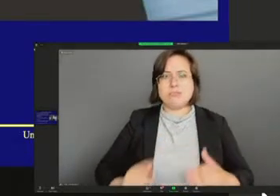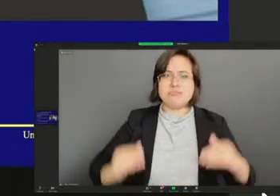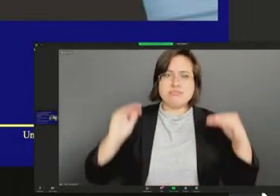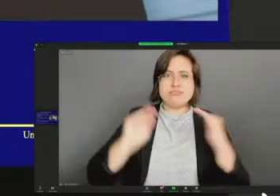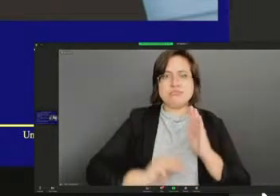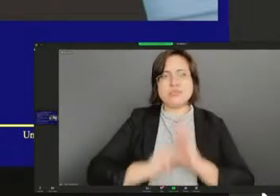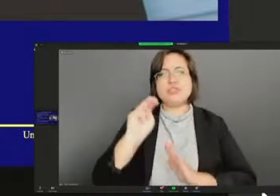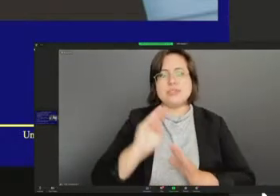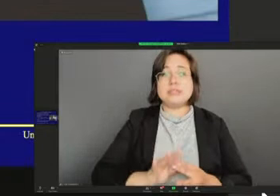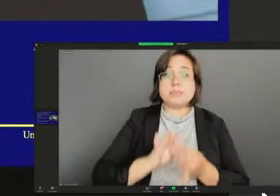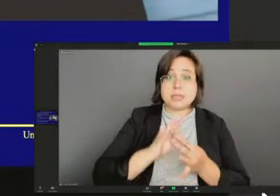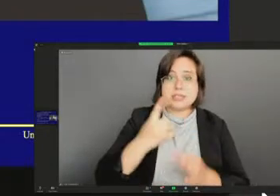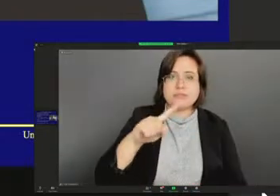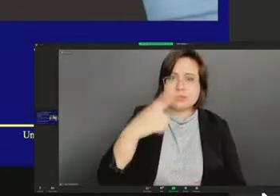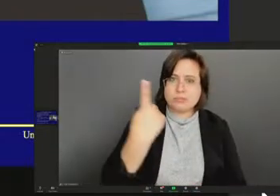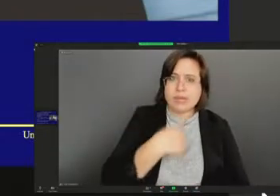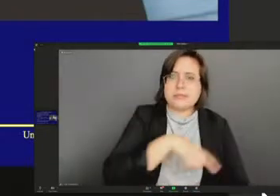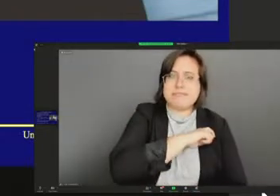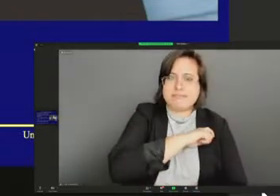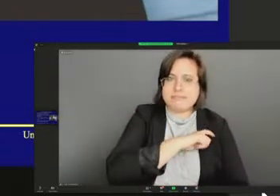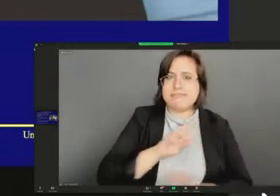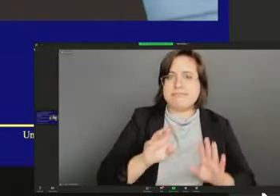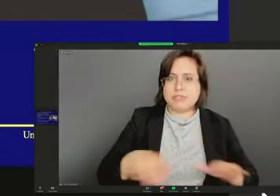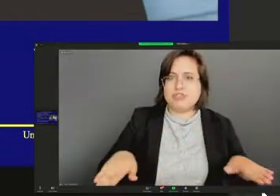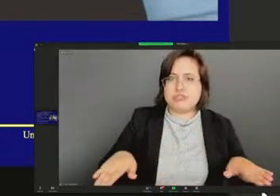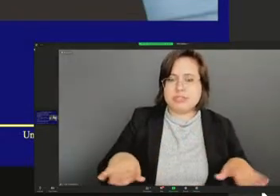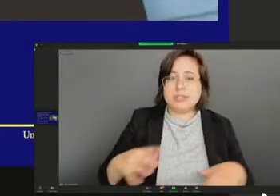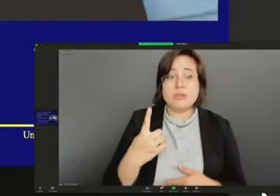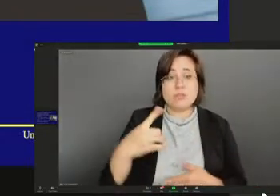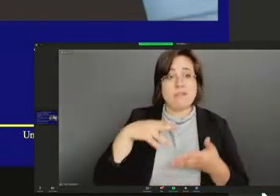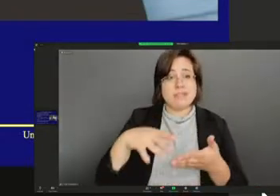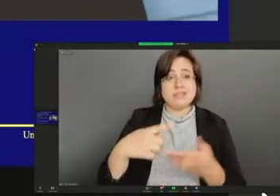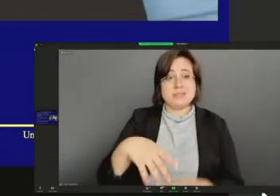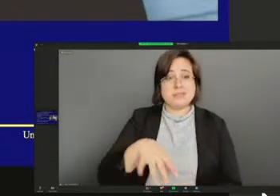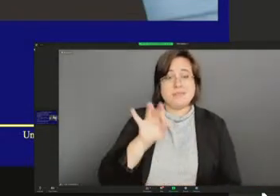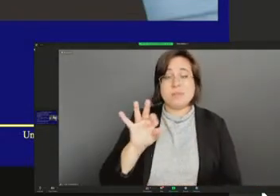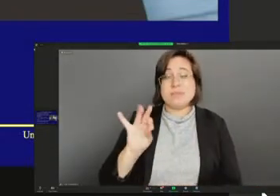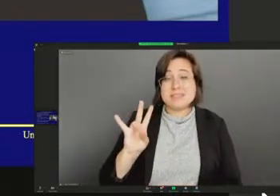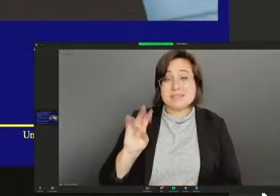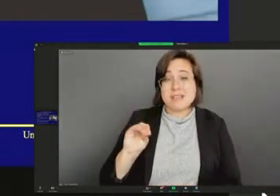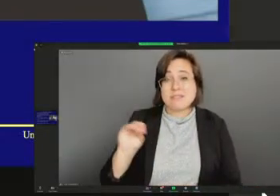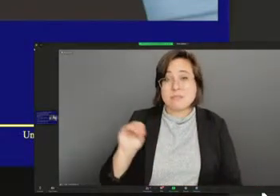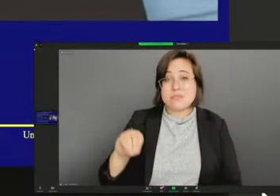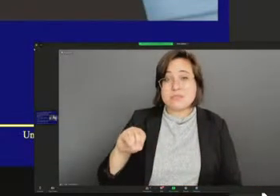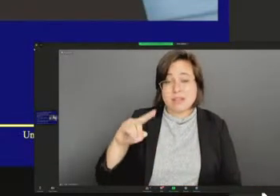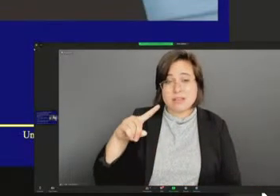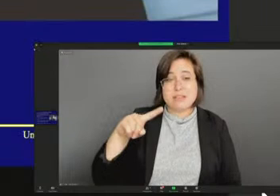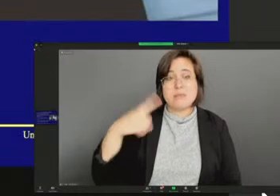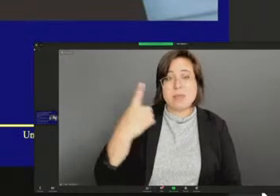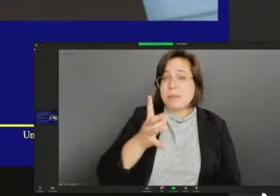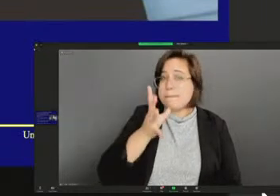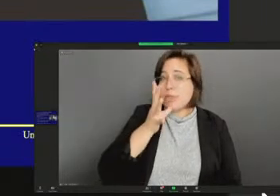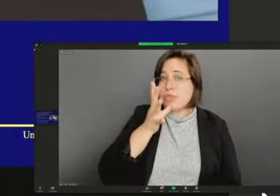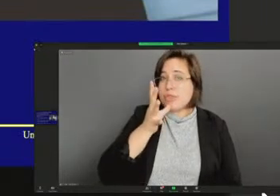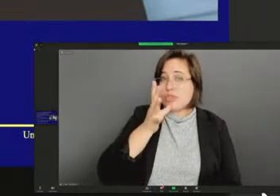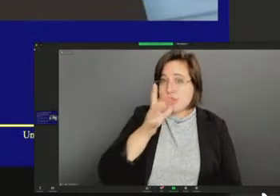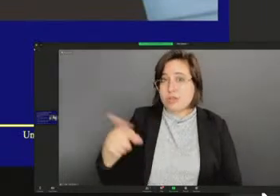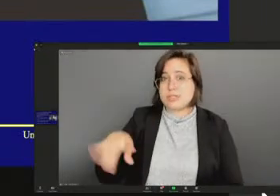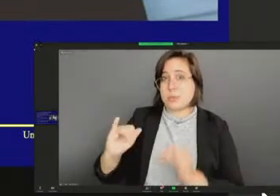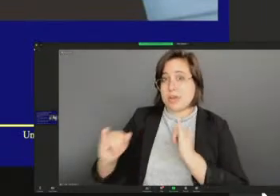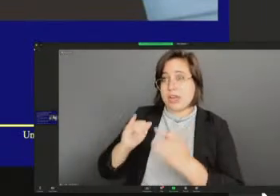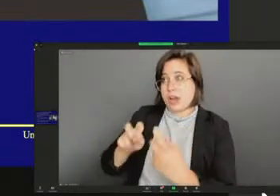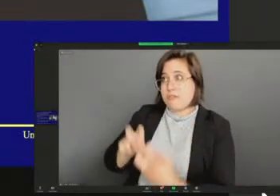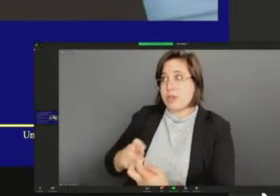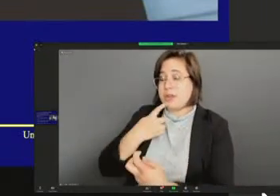and Latinx kids. One study found that 70% of Black mothers that were interviewed said they